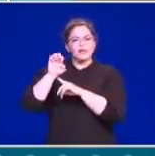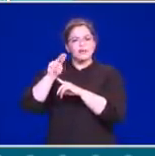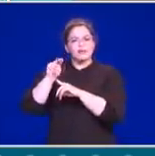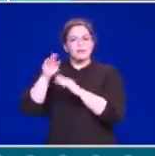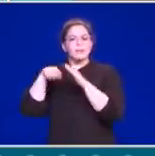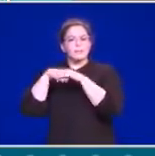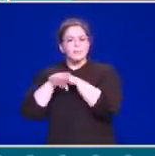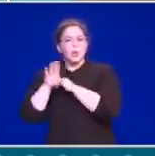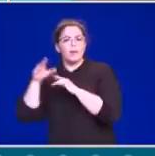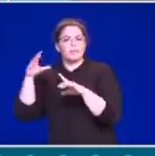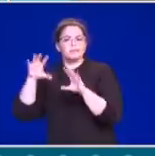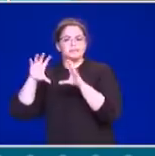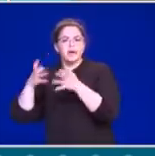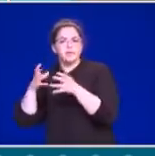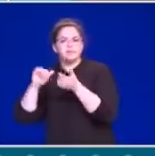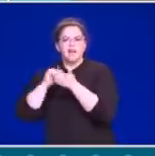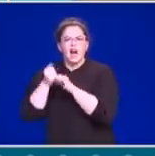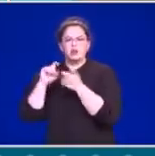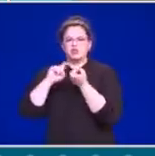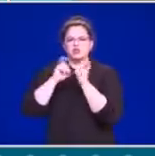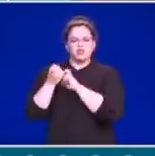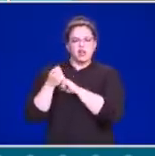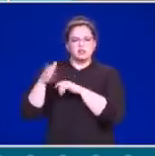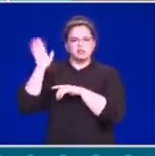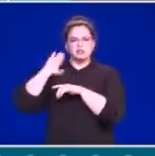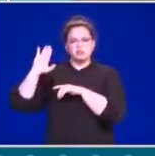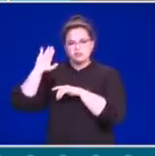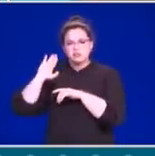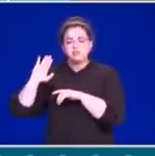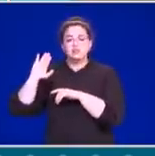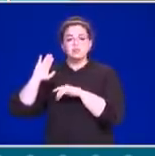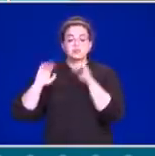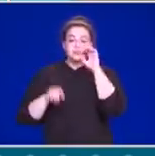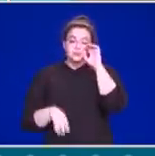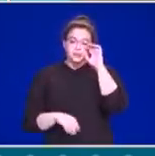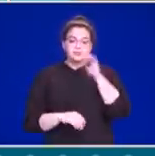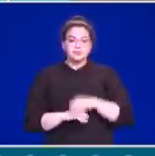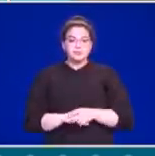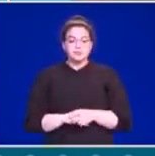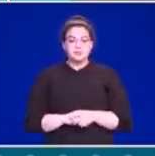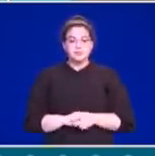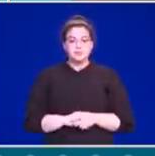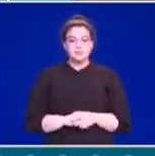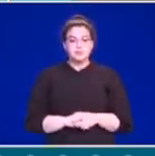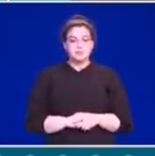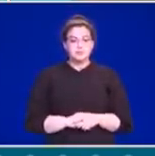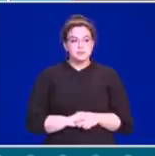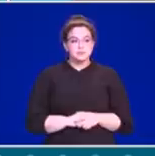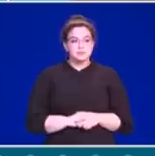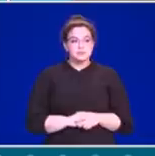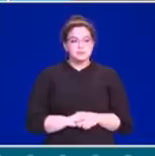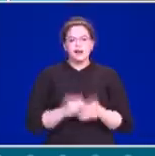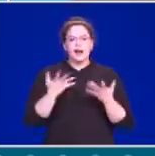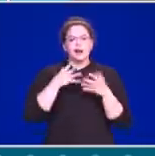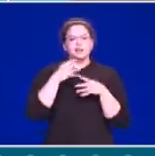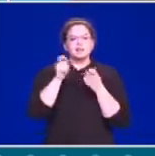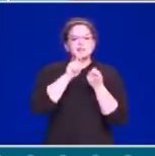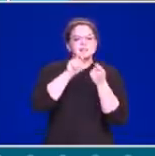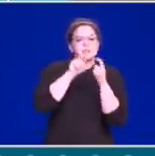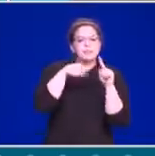changed over the last 2 or 3 decades, and whether there's data on country of origin?